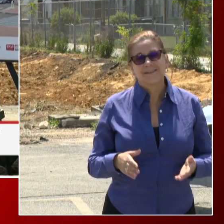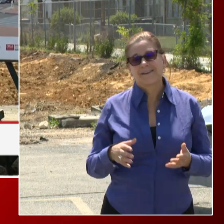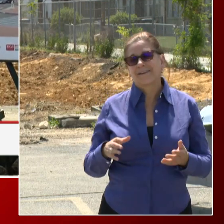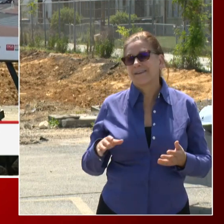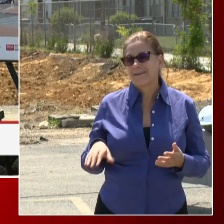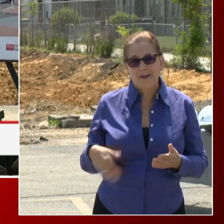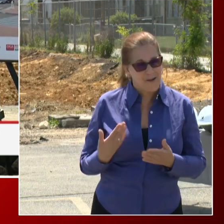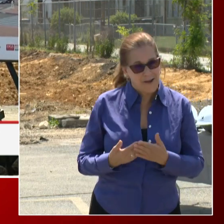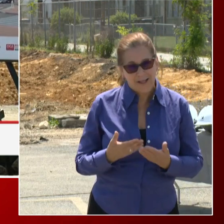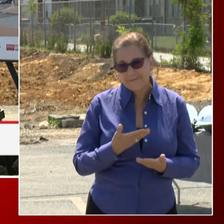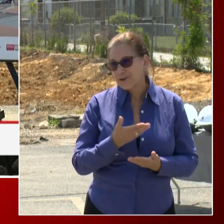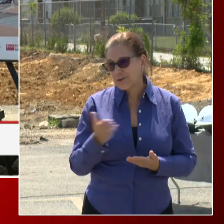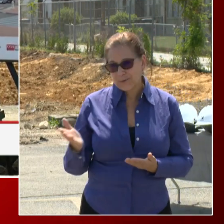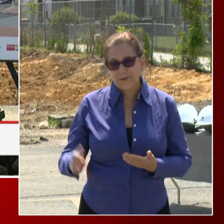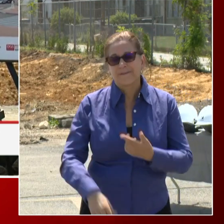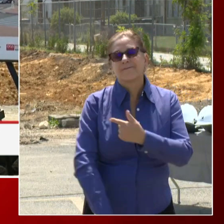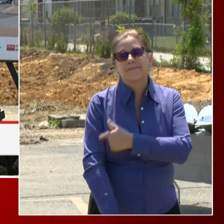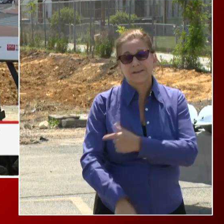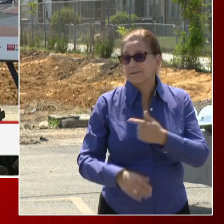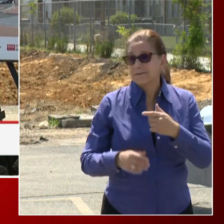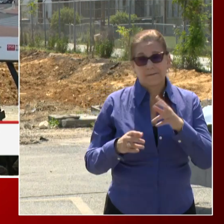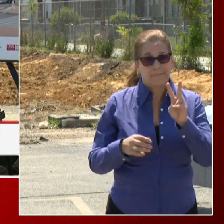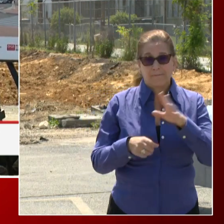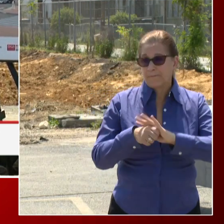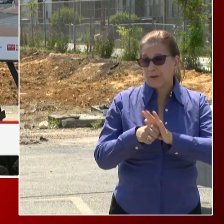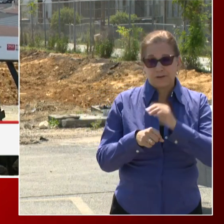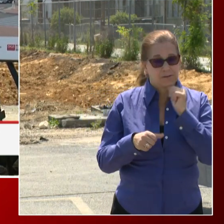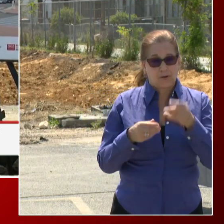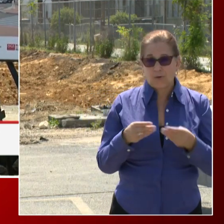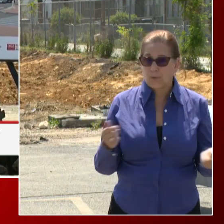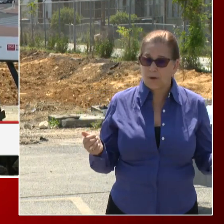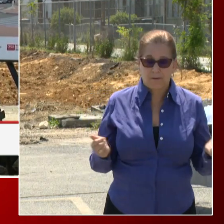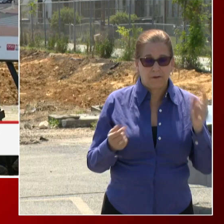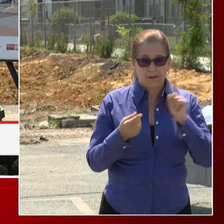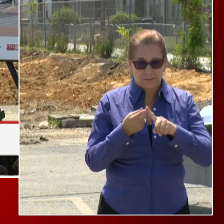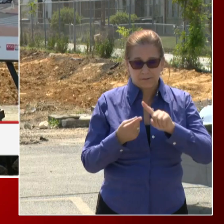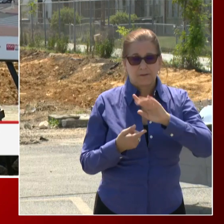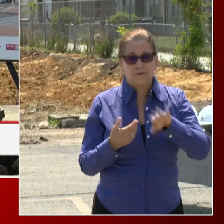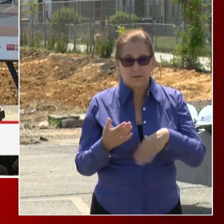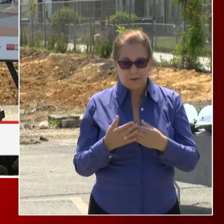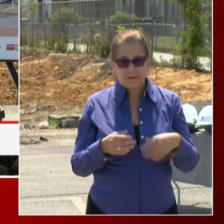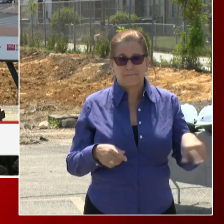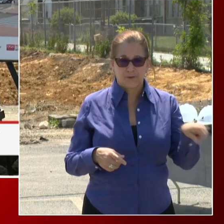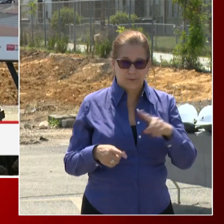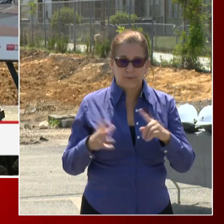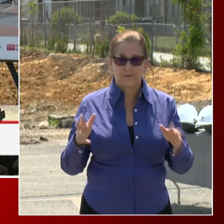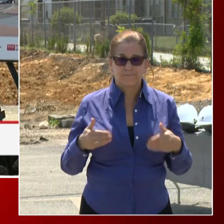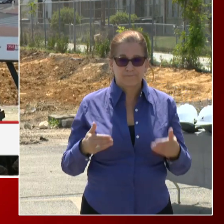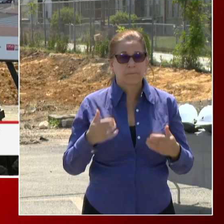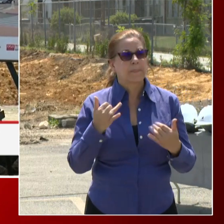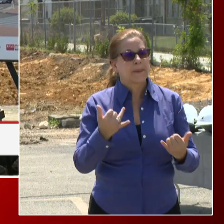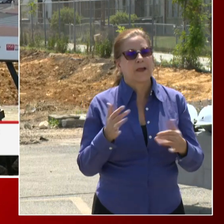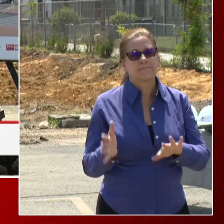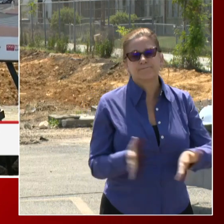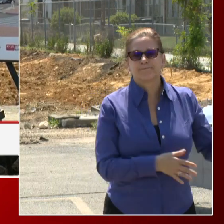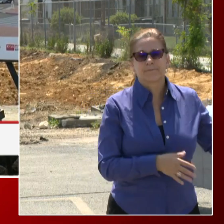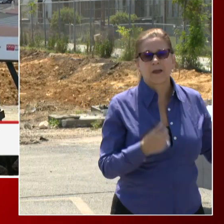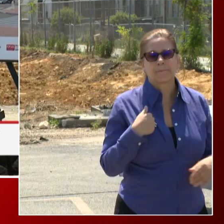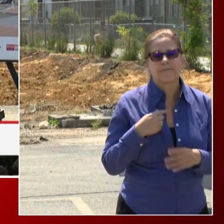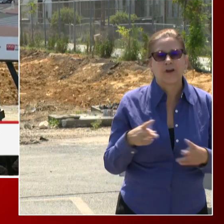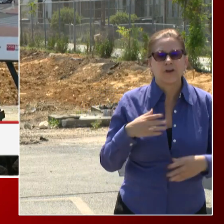it's not gone yet. And we have also been very pleased because of